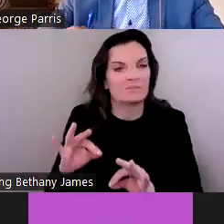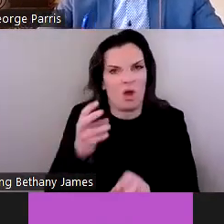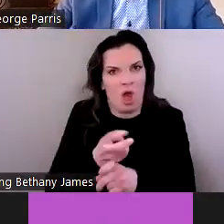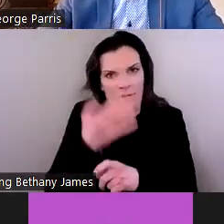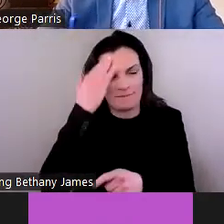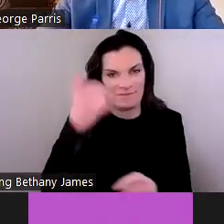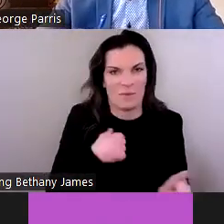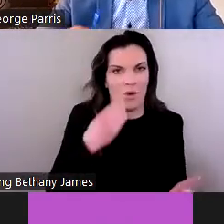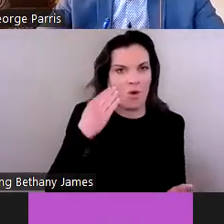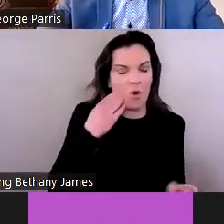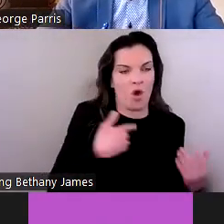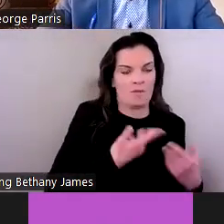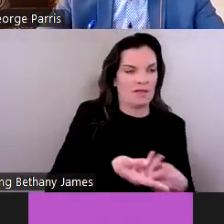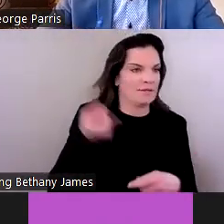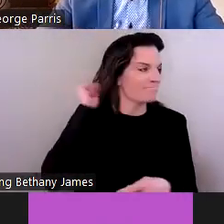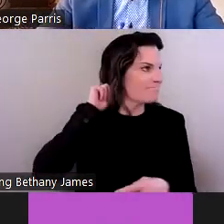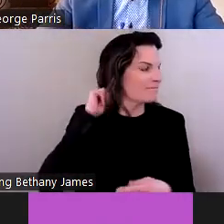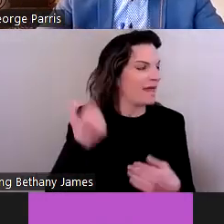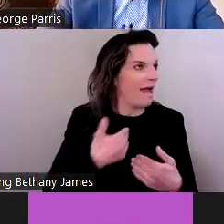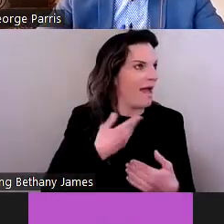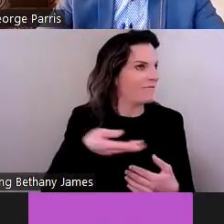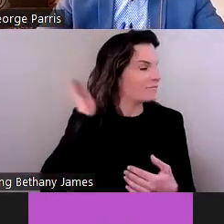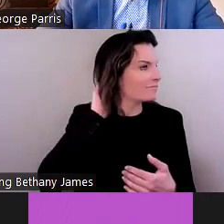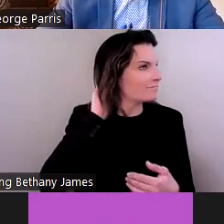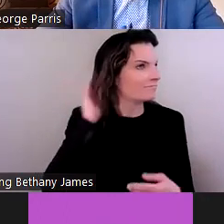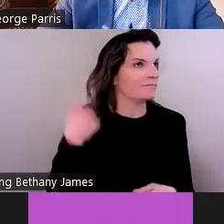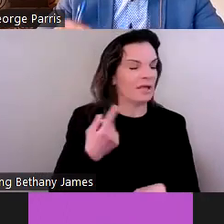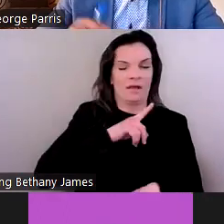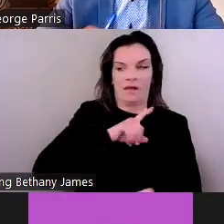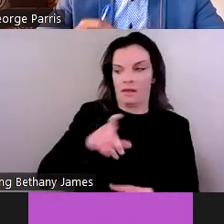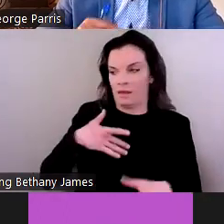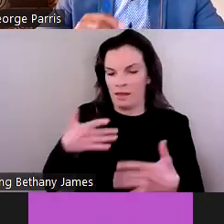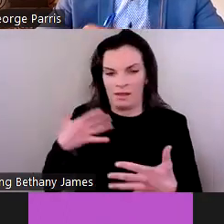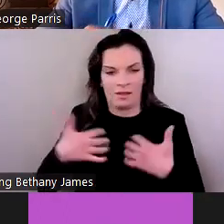areas that is going to affect your ability to function effectively at work.